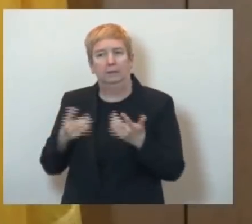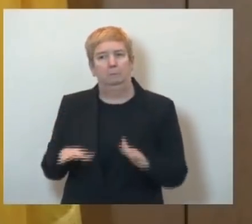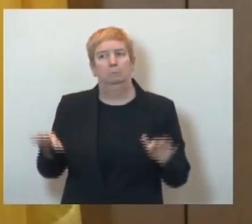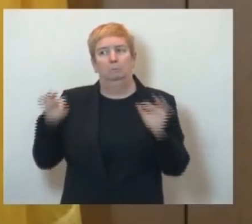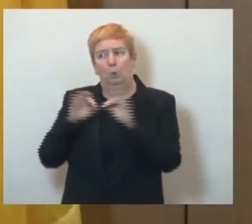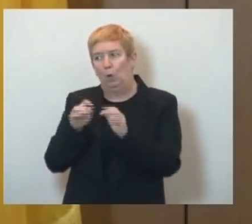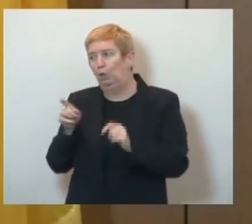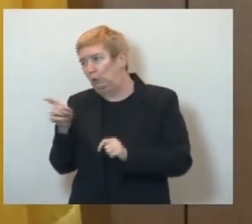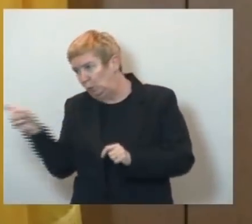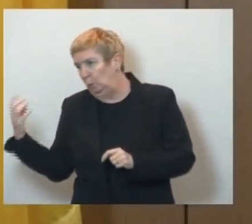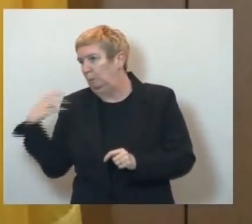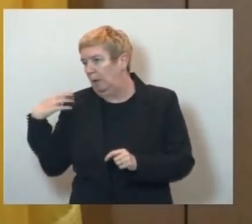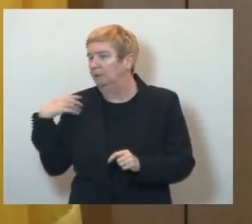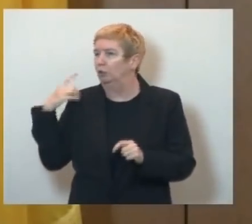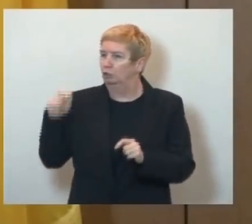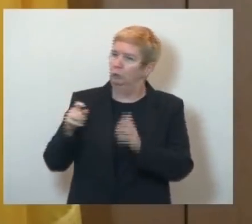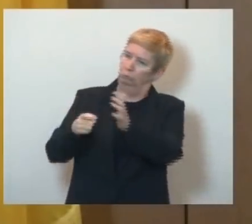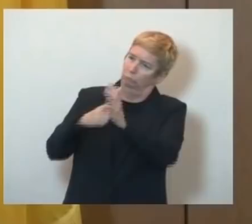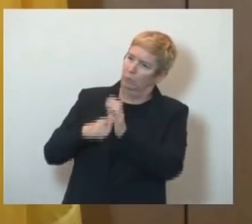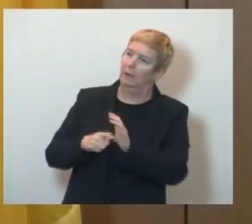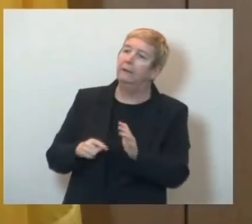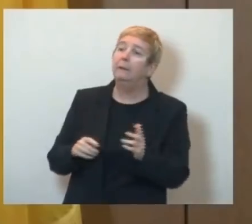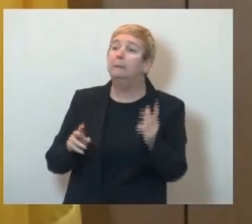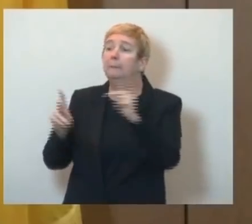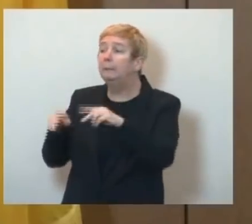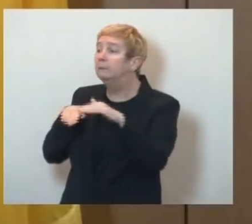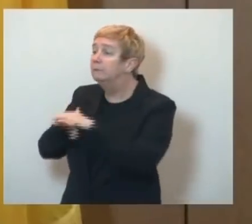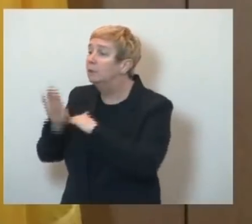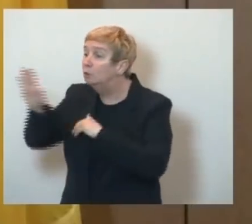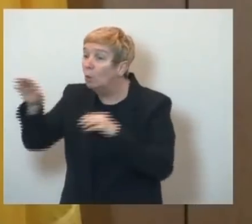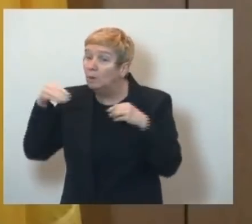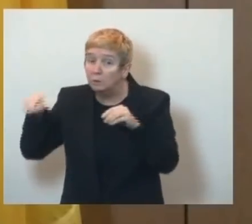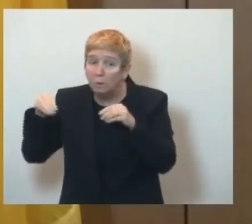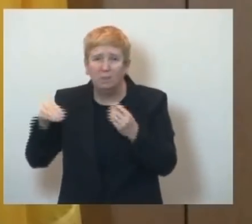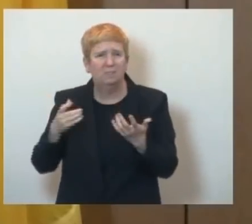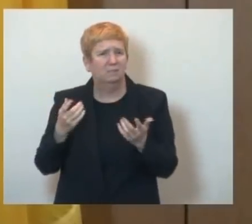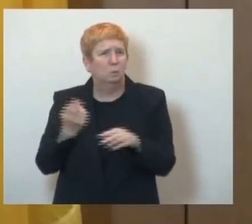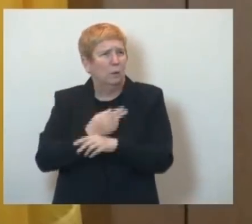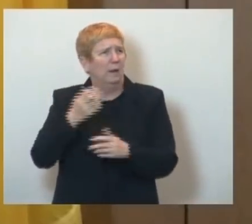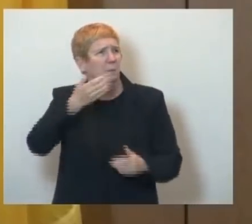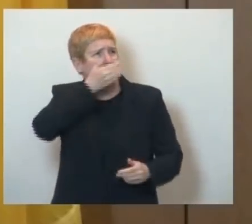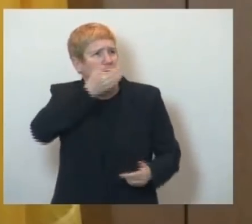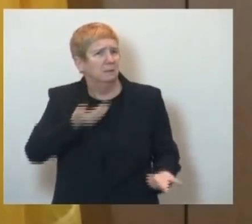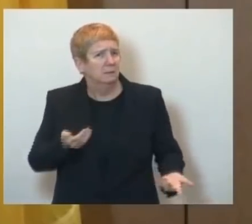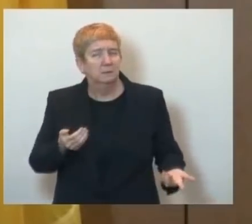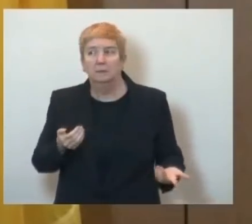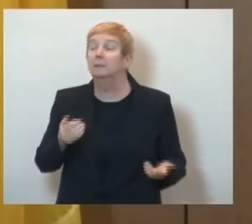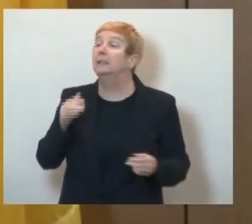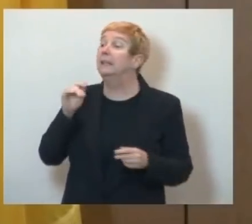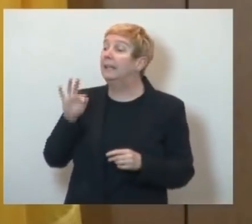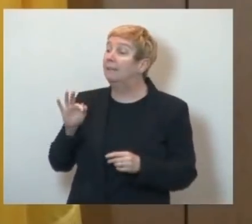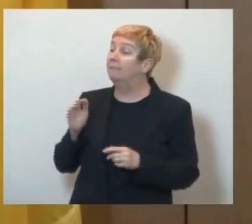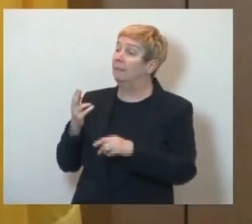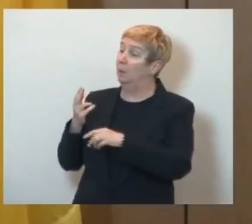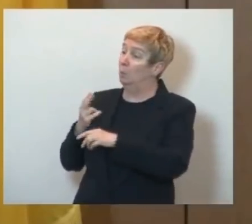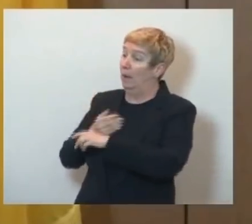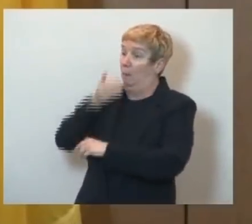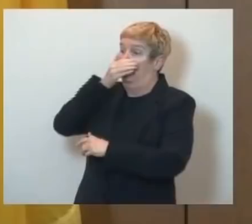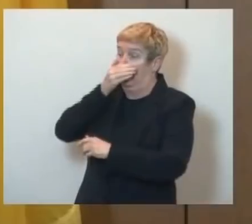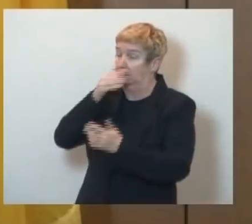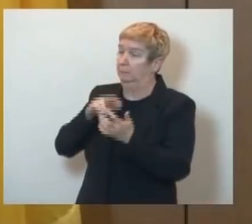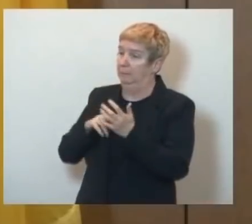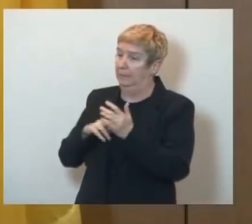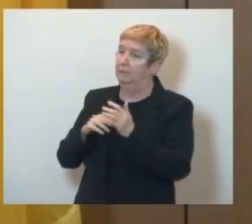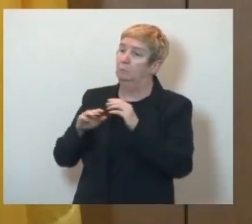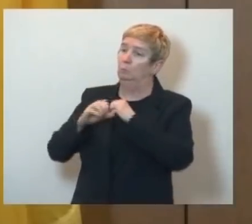asking and requiring their consumers to wear masks. Because what do they do when they do that? Not only are they protecting the state, they're